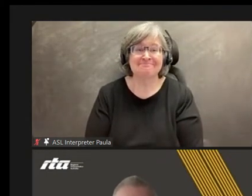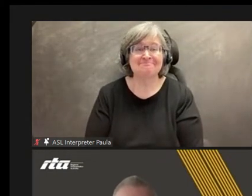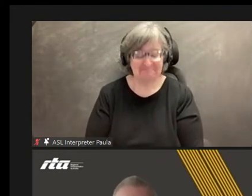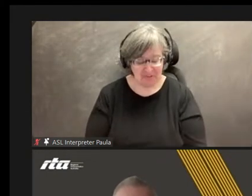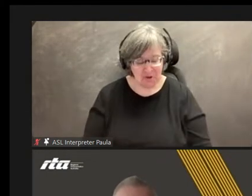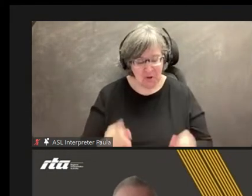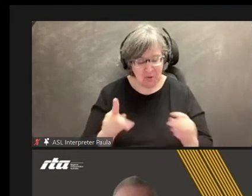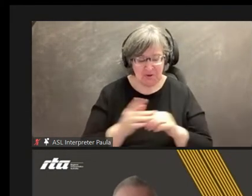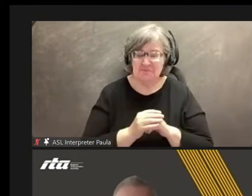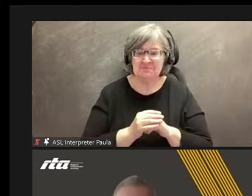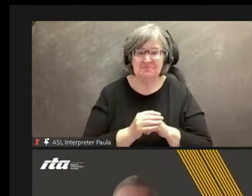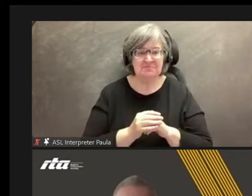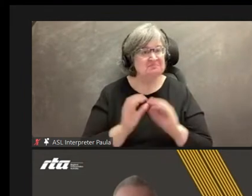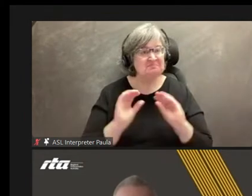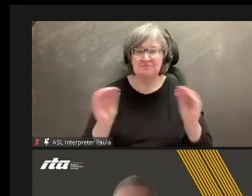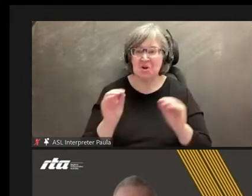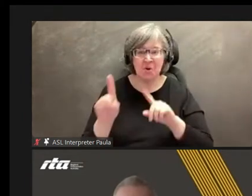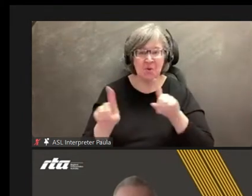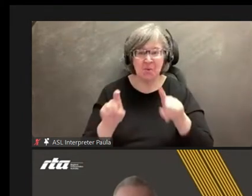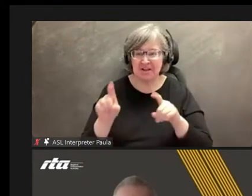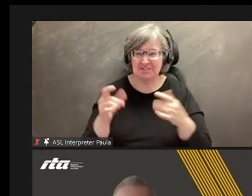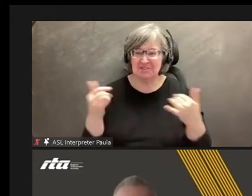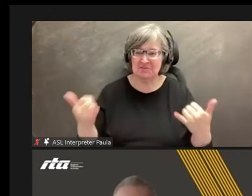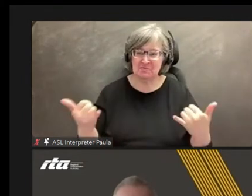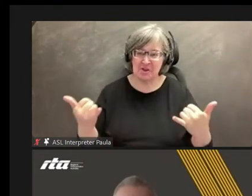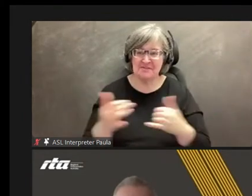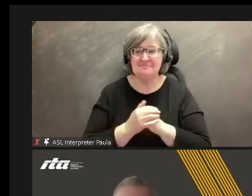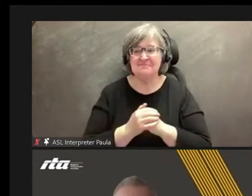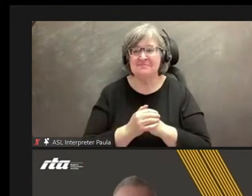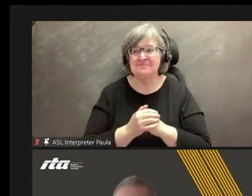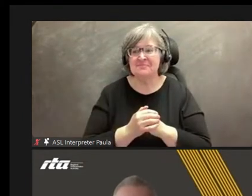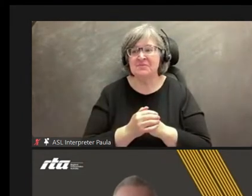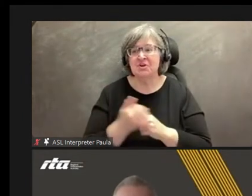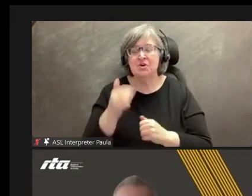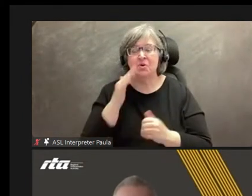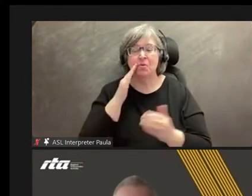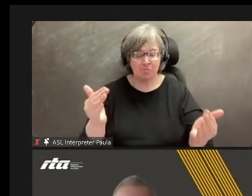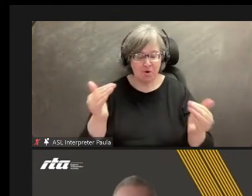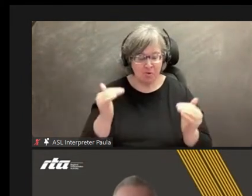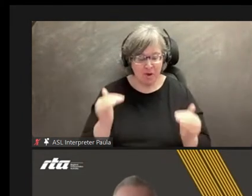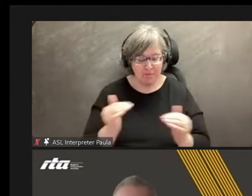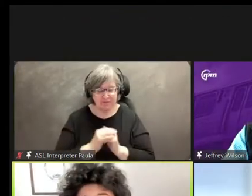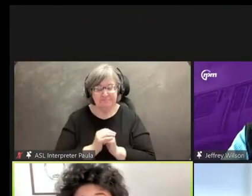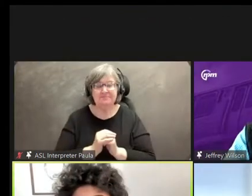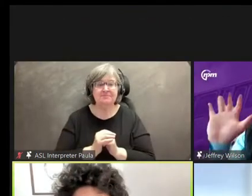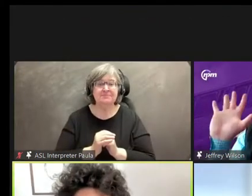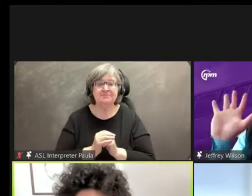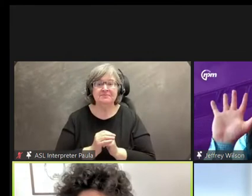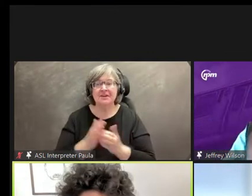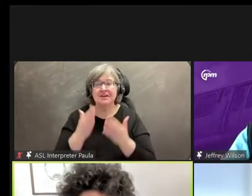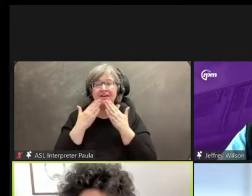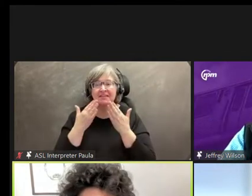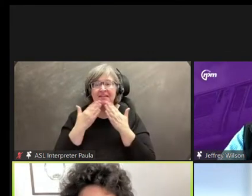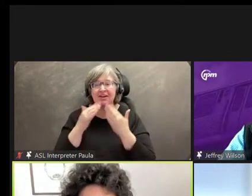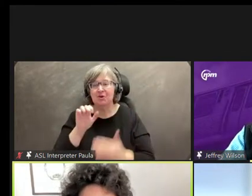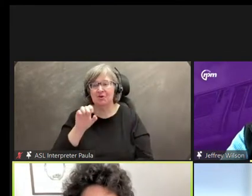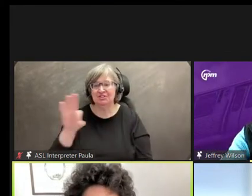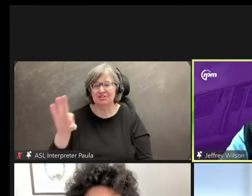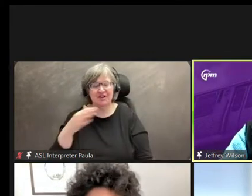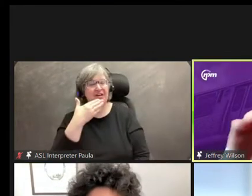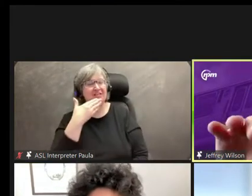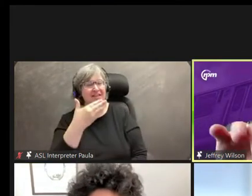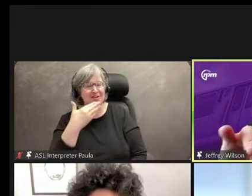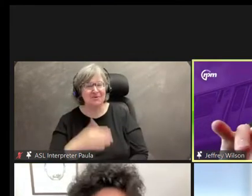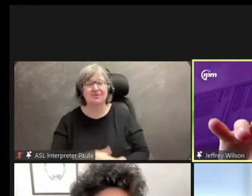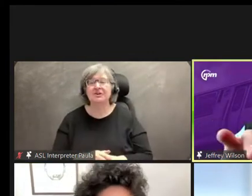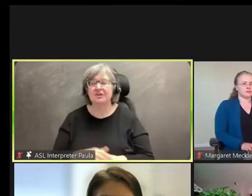Okay, it looks like there's no questions at the moment, so we're going to move on to the next topic. Thank you again, Jeff, for thank you,